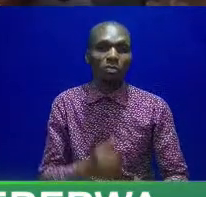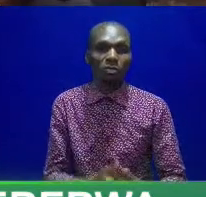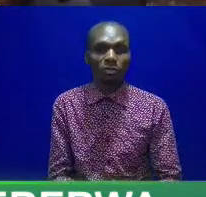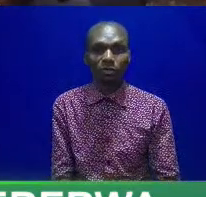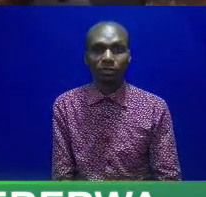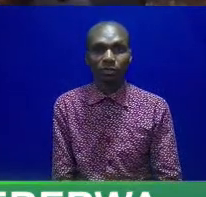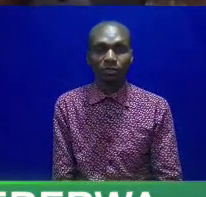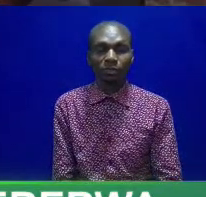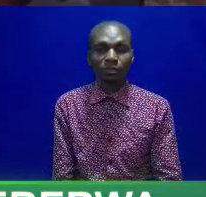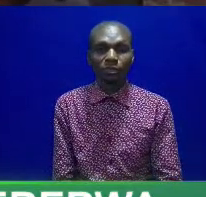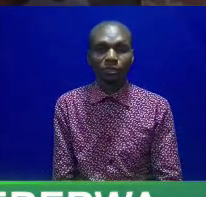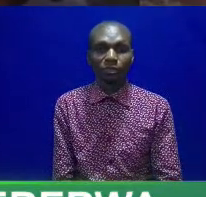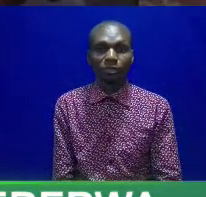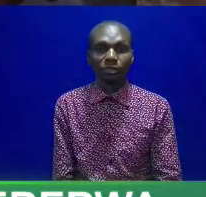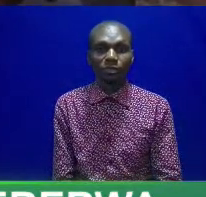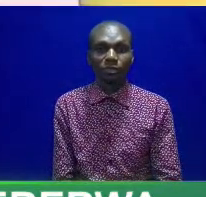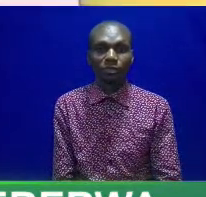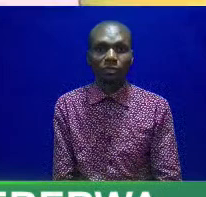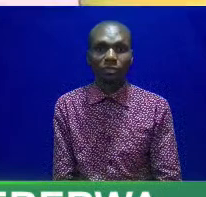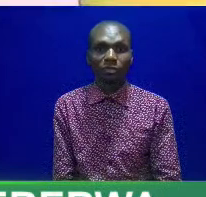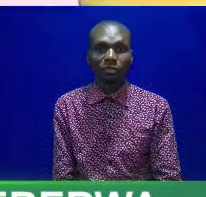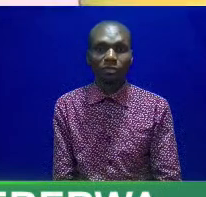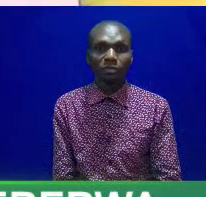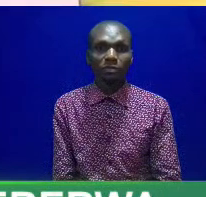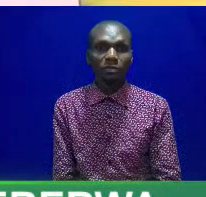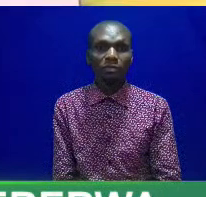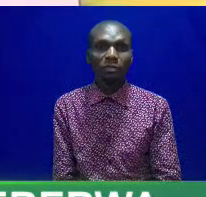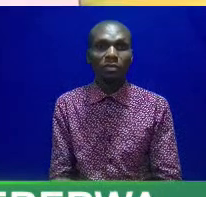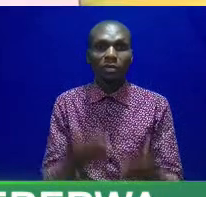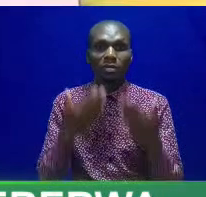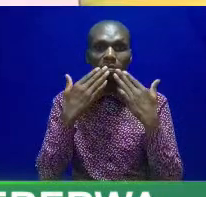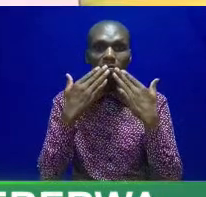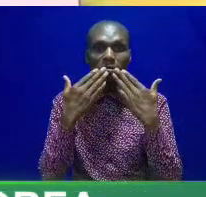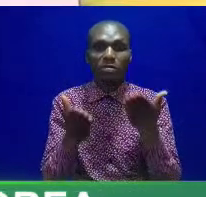Ndizi TV. Mia mano Frida Kerubo ase.